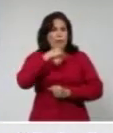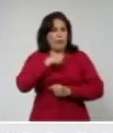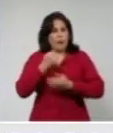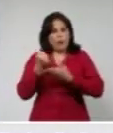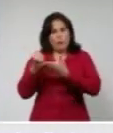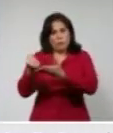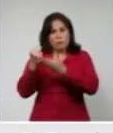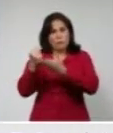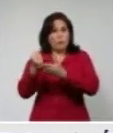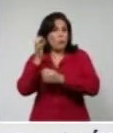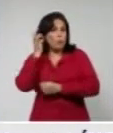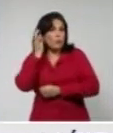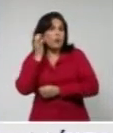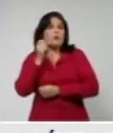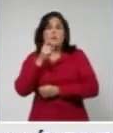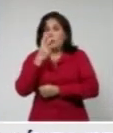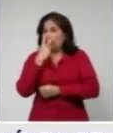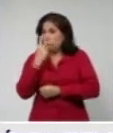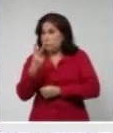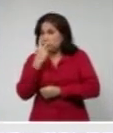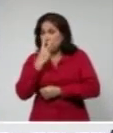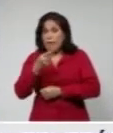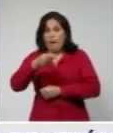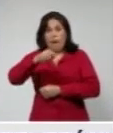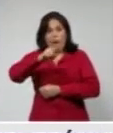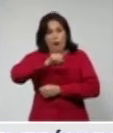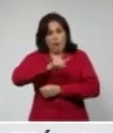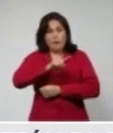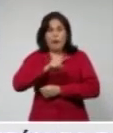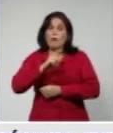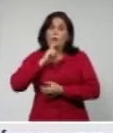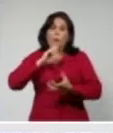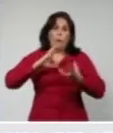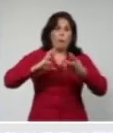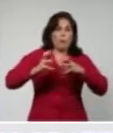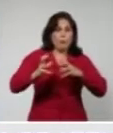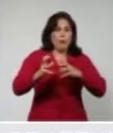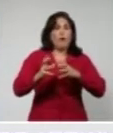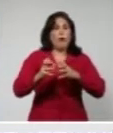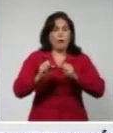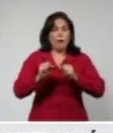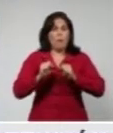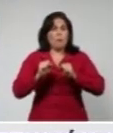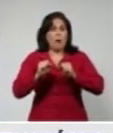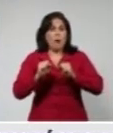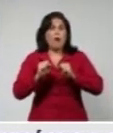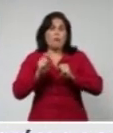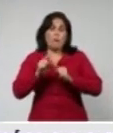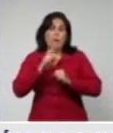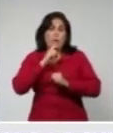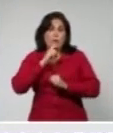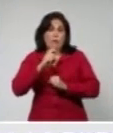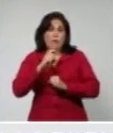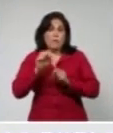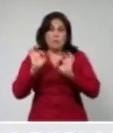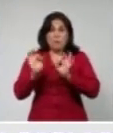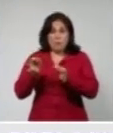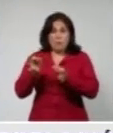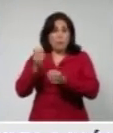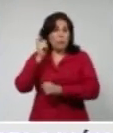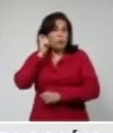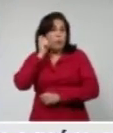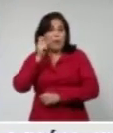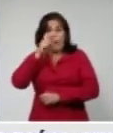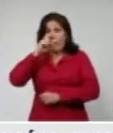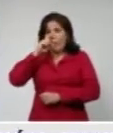the patient suffered a group of complications and went into cardiorespiratory arrest, from which it